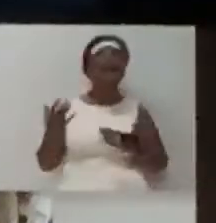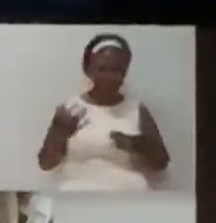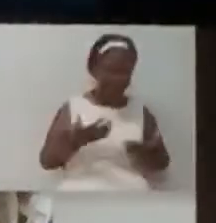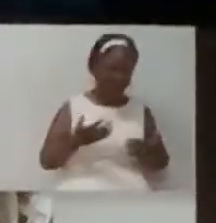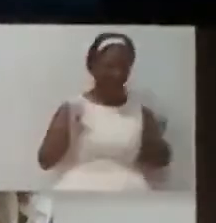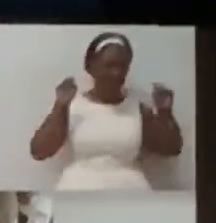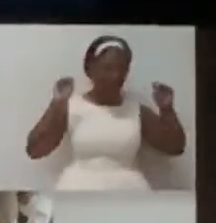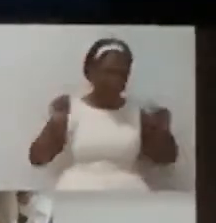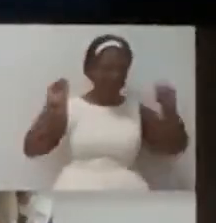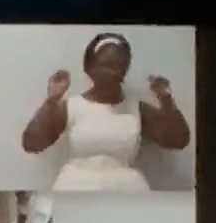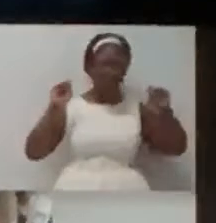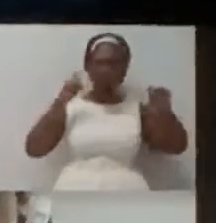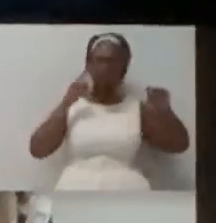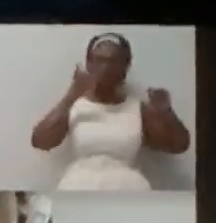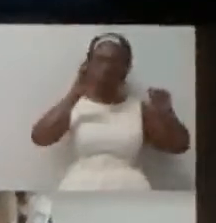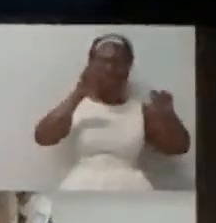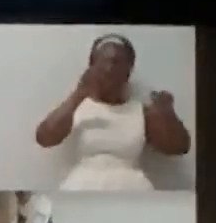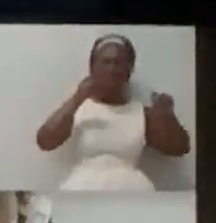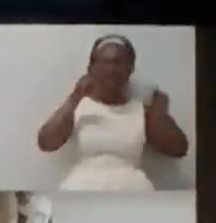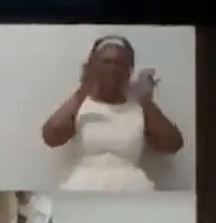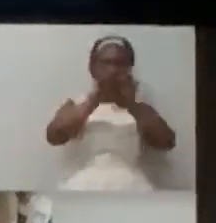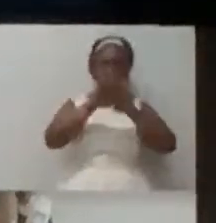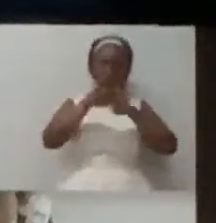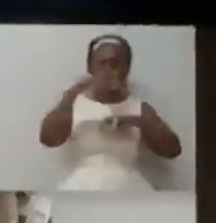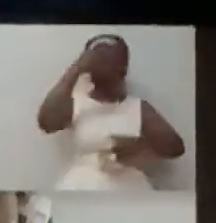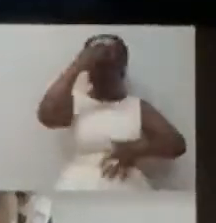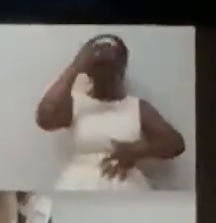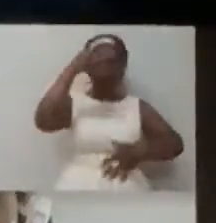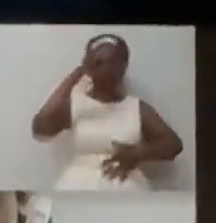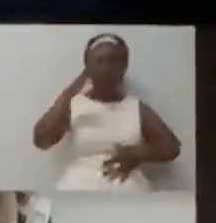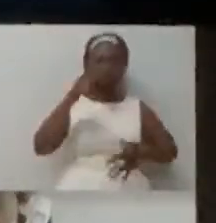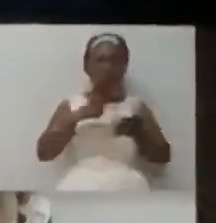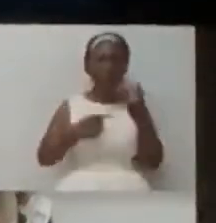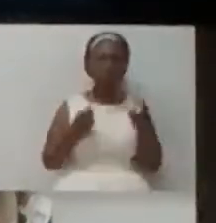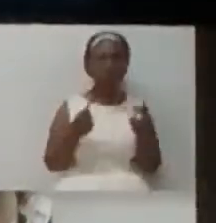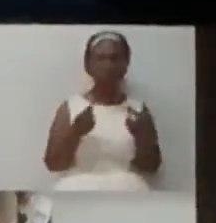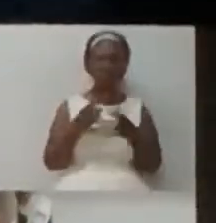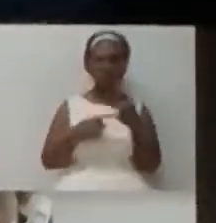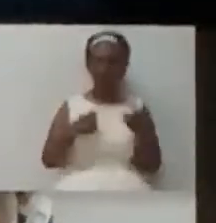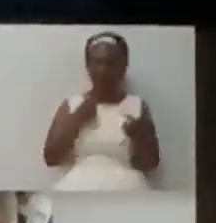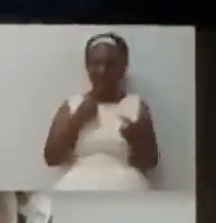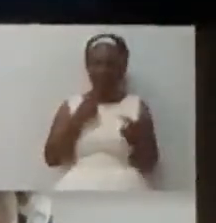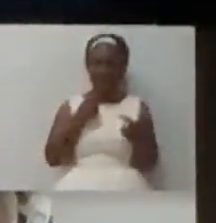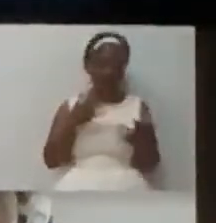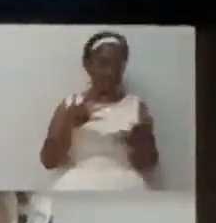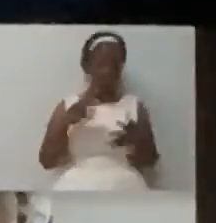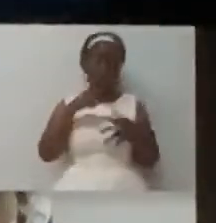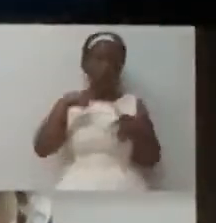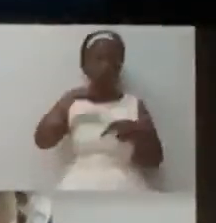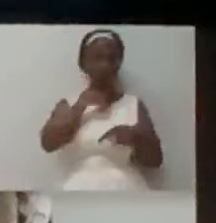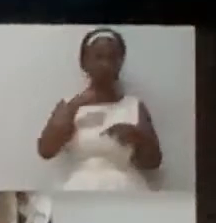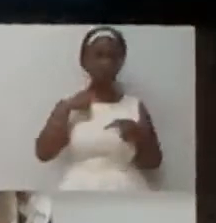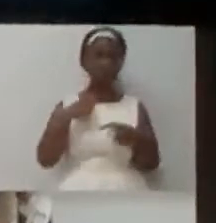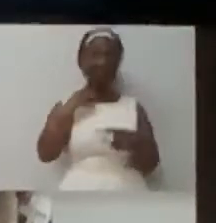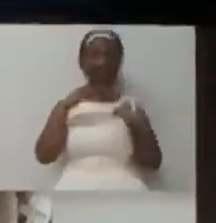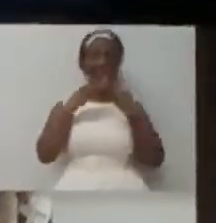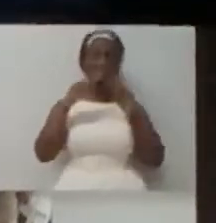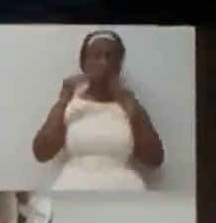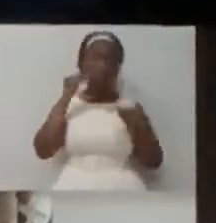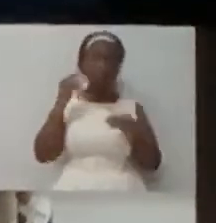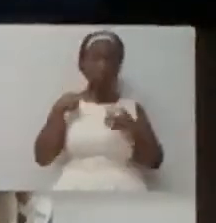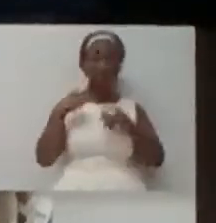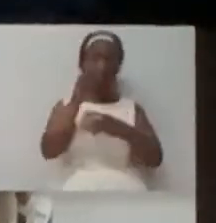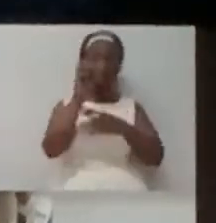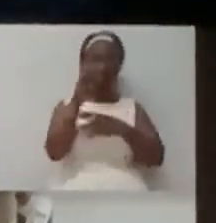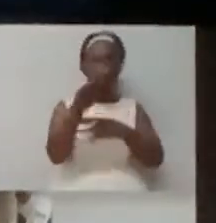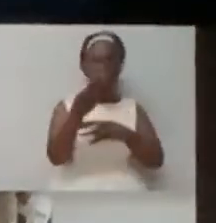wood in my garage because the YMCA is closed. The fear set in big time. What do I say? We've been in quarantine since March. My